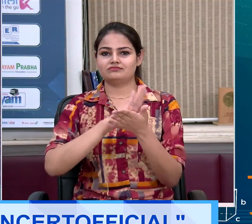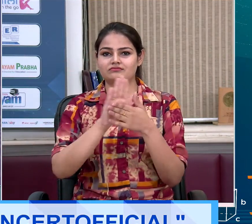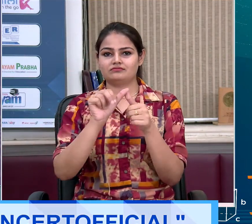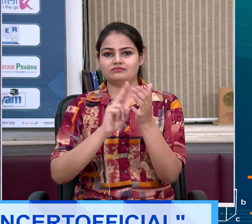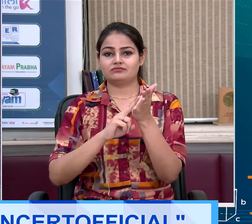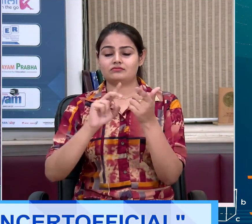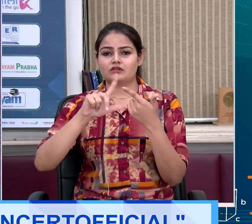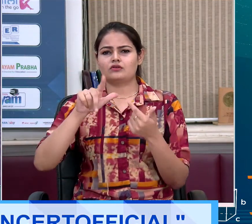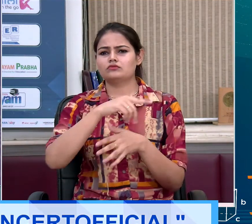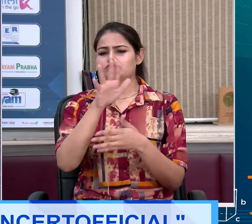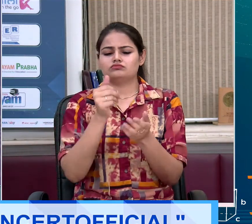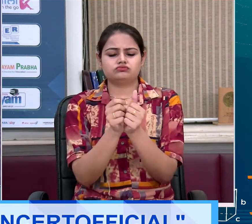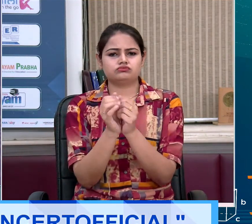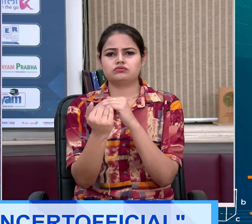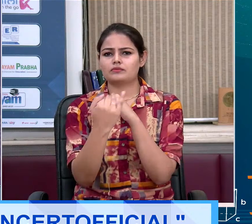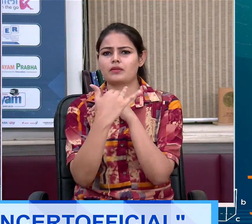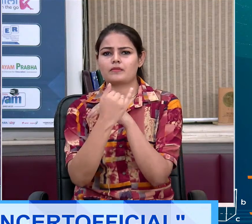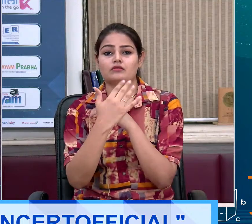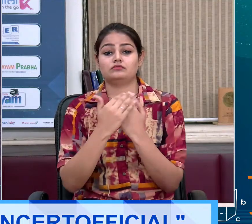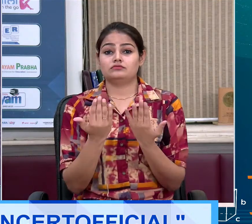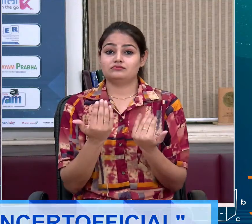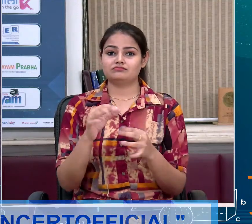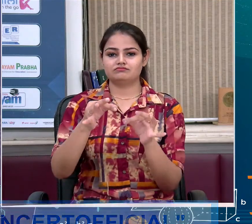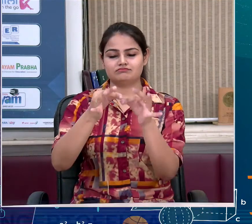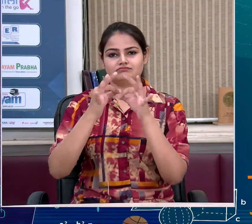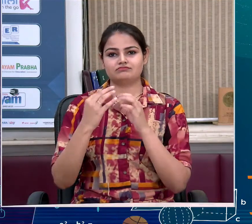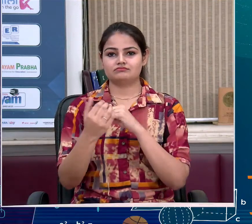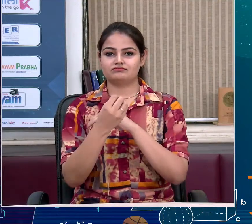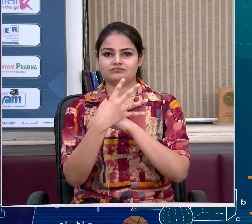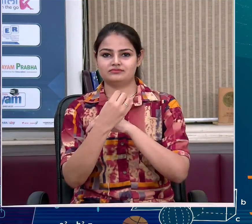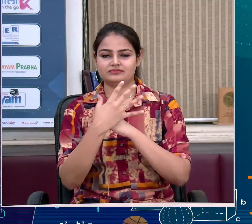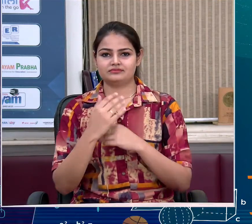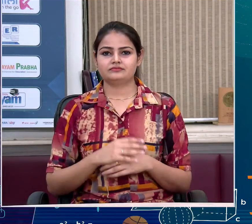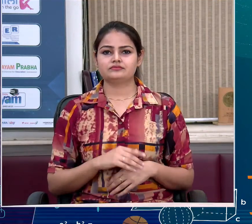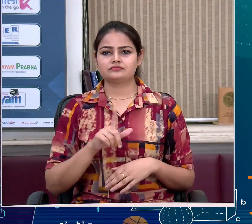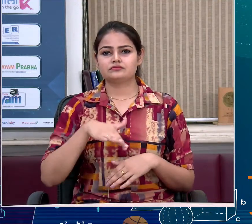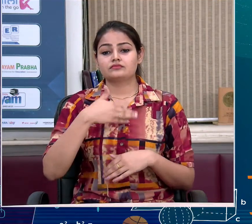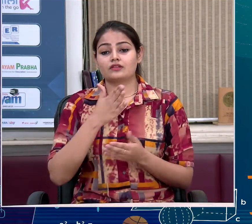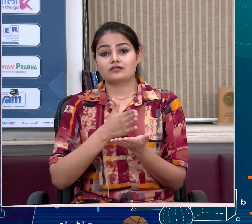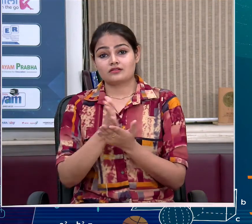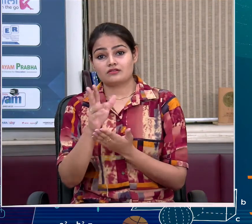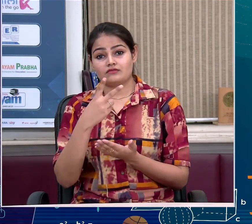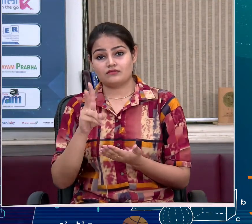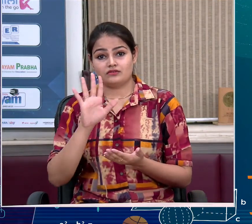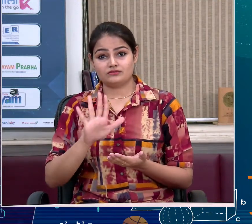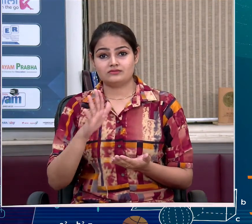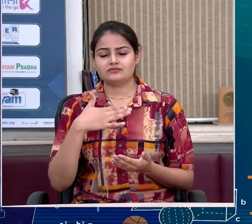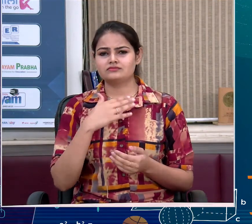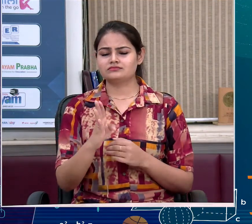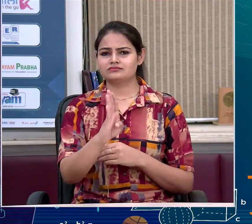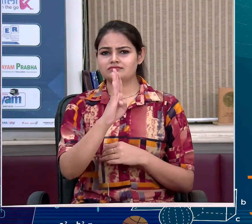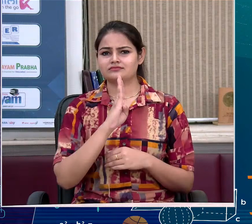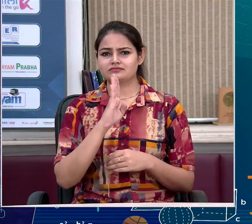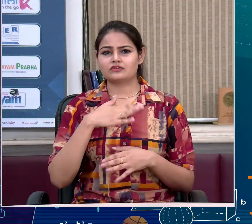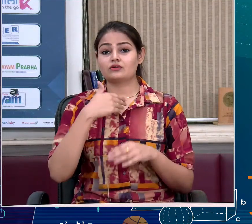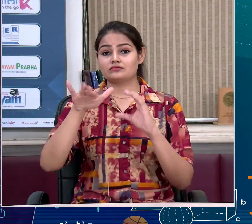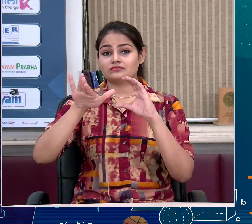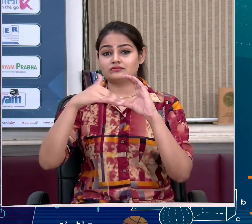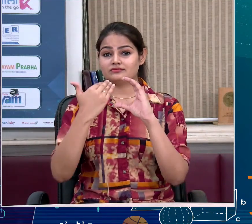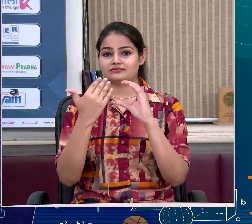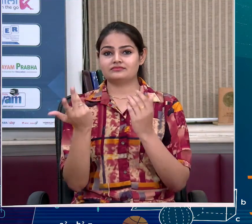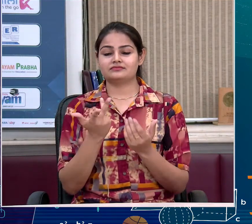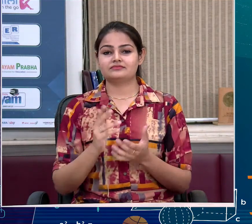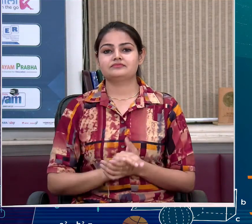chat box. You may send all your suggestions and questions to us. There is one more medium through which you can contact us. Kindly mail all your suggestions